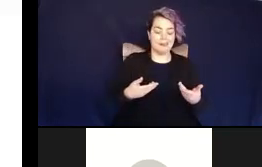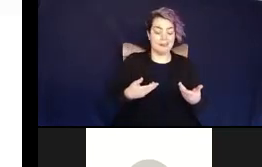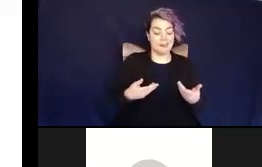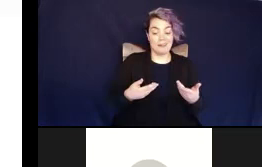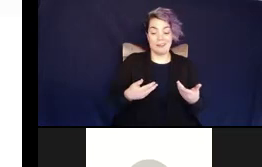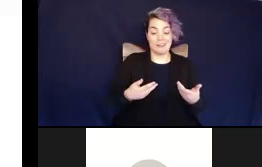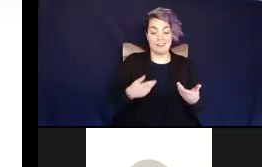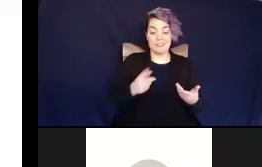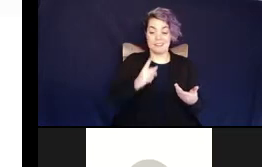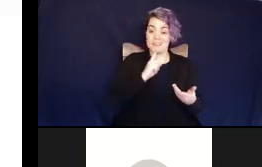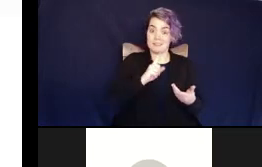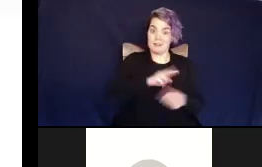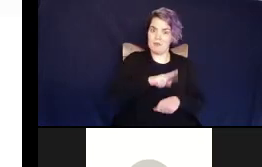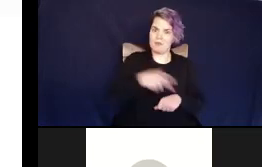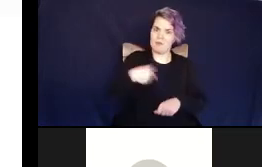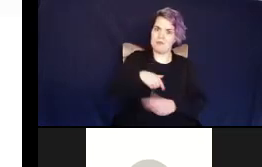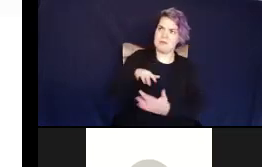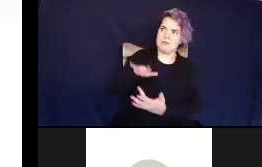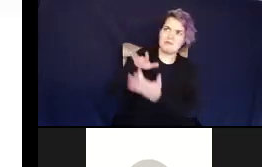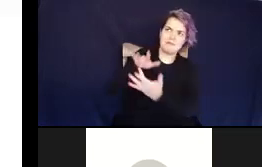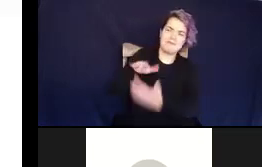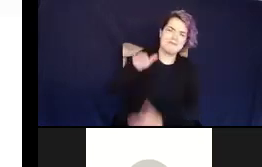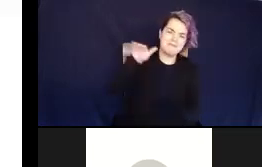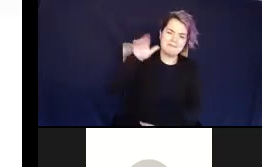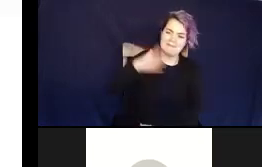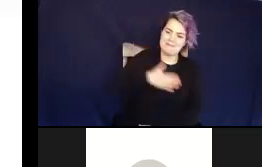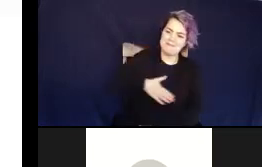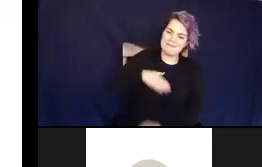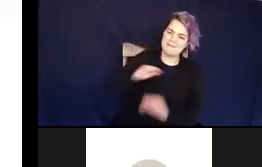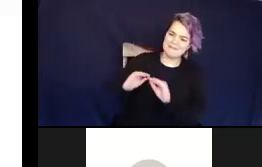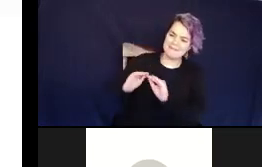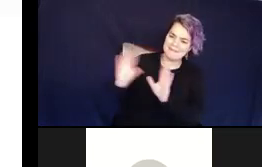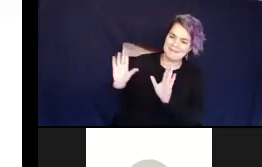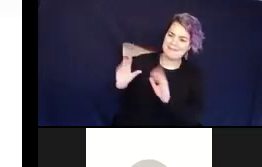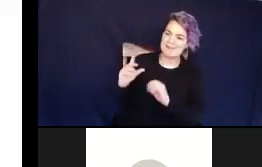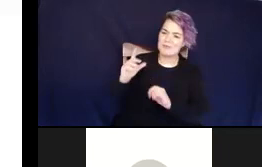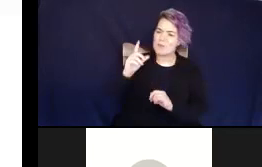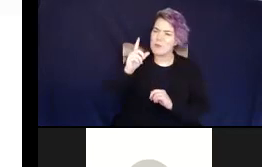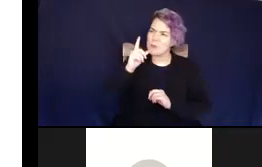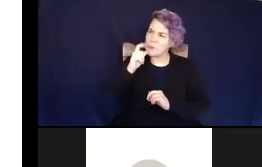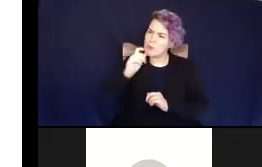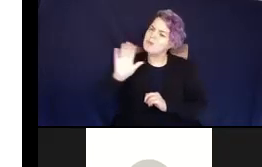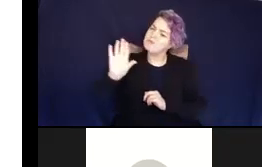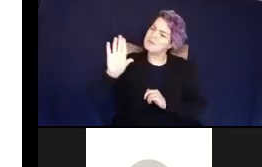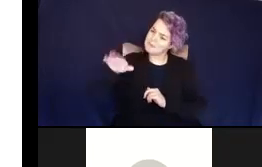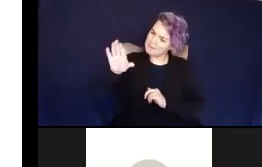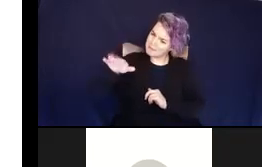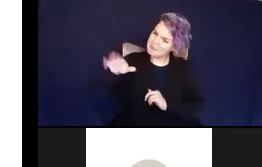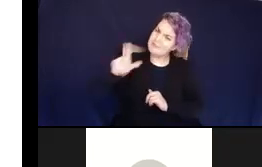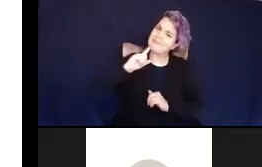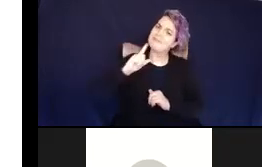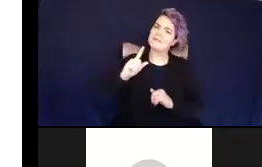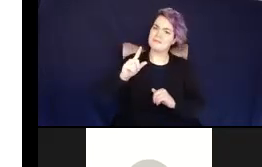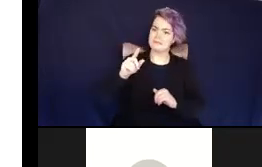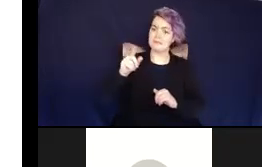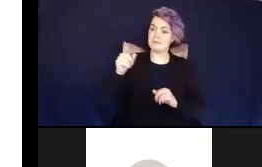us have been advocating with them to be clearer, that in fact there are situations where people can